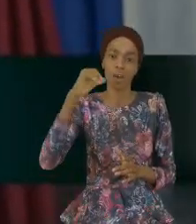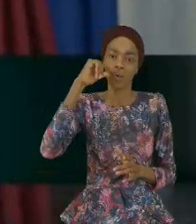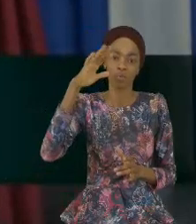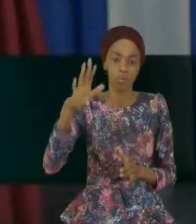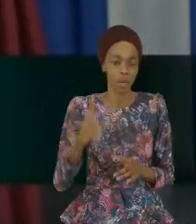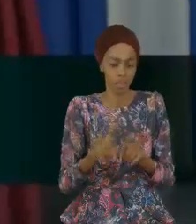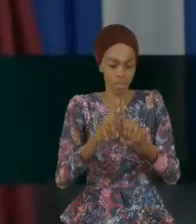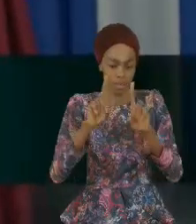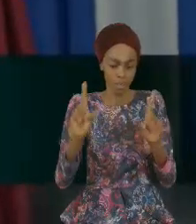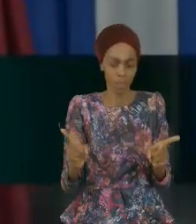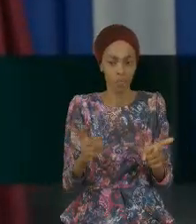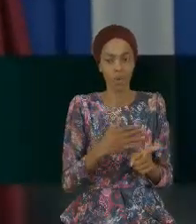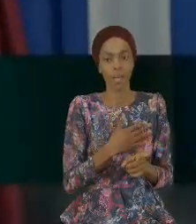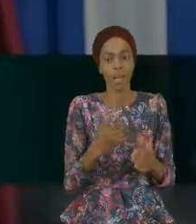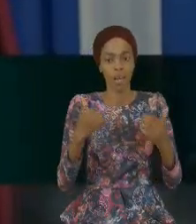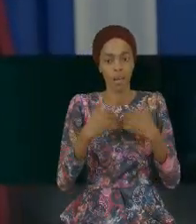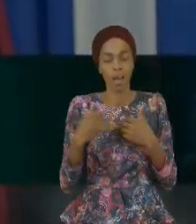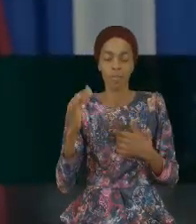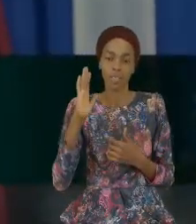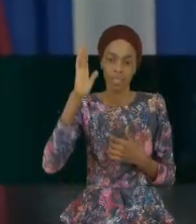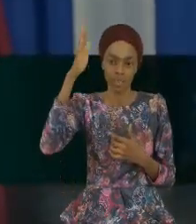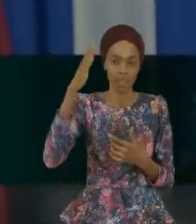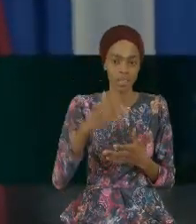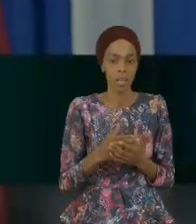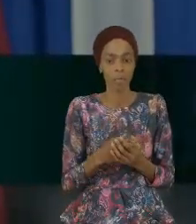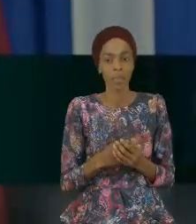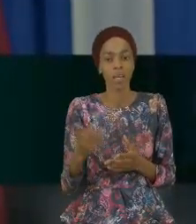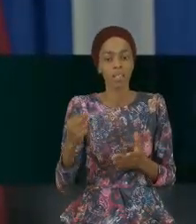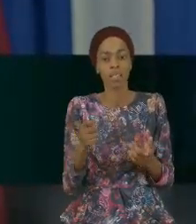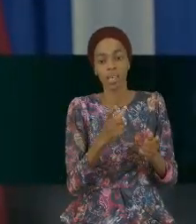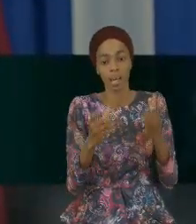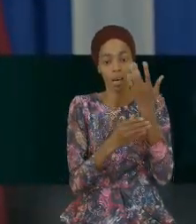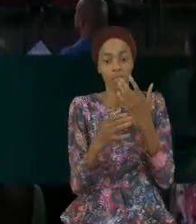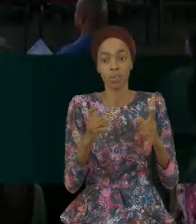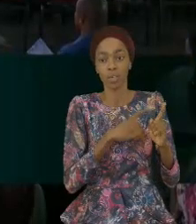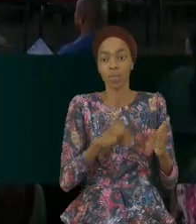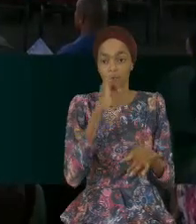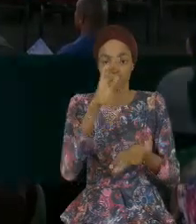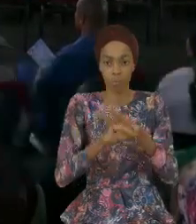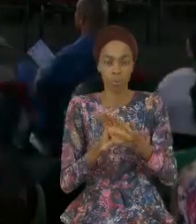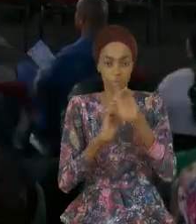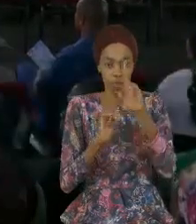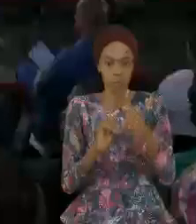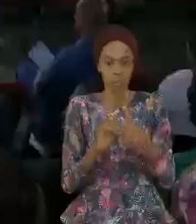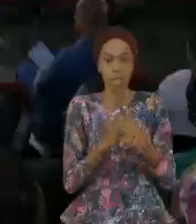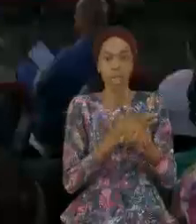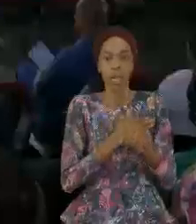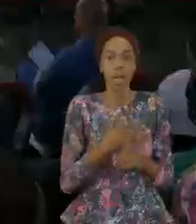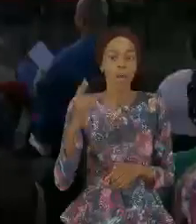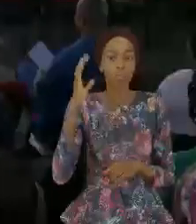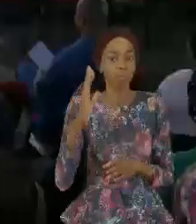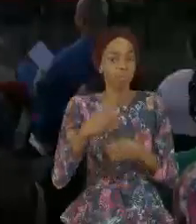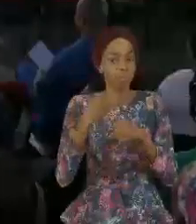distinct and having destiny. The hand of the Lord is upon you. I'll make of